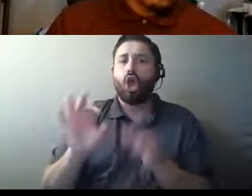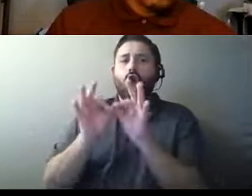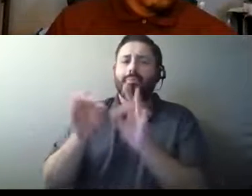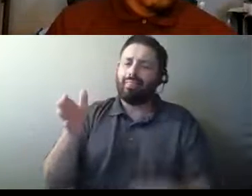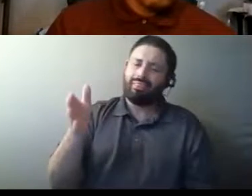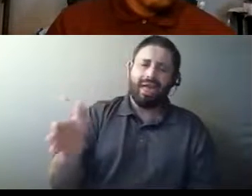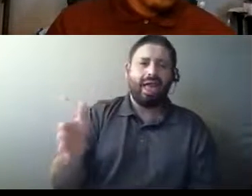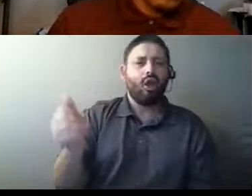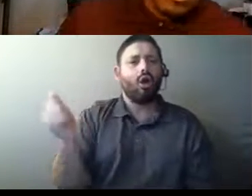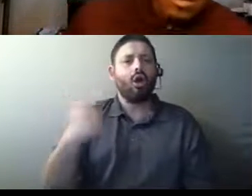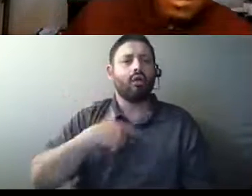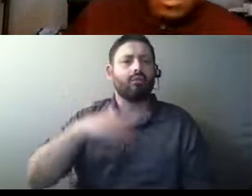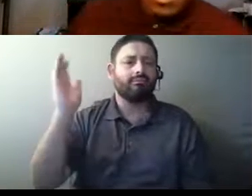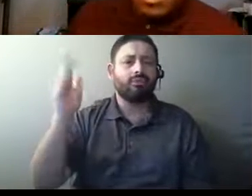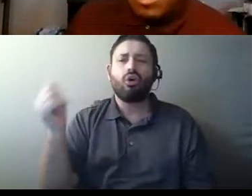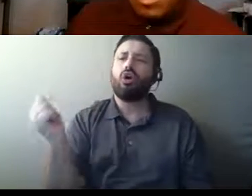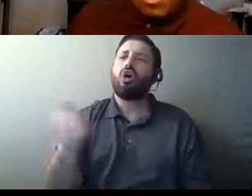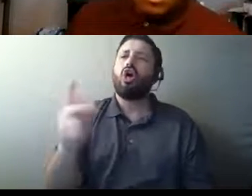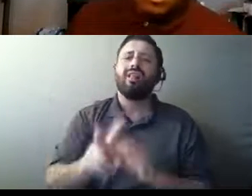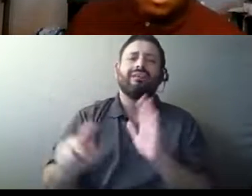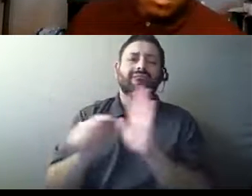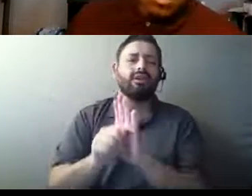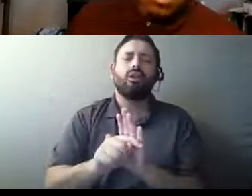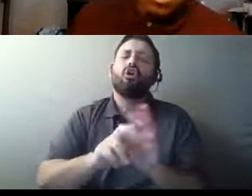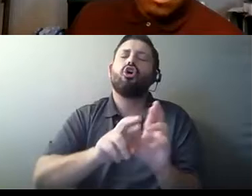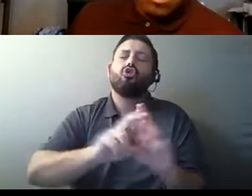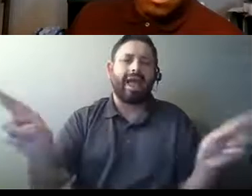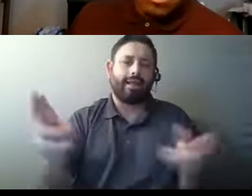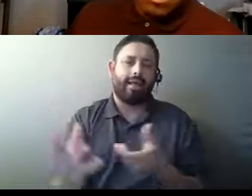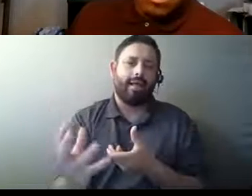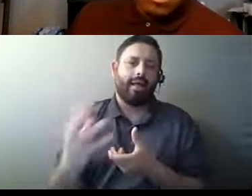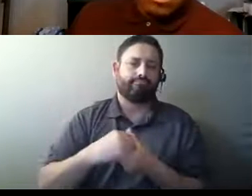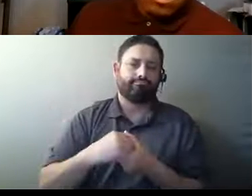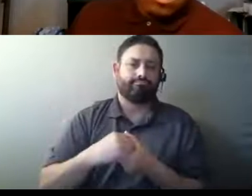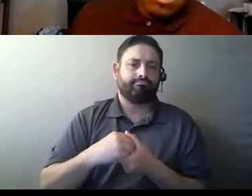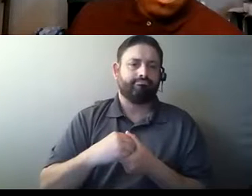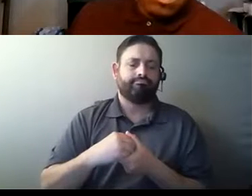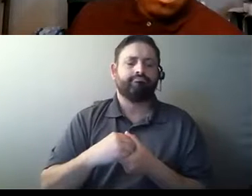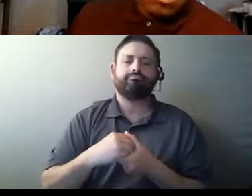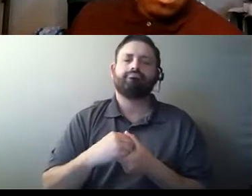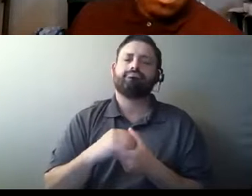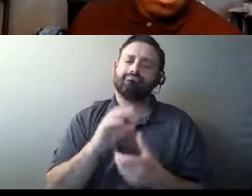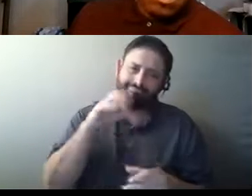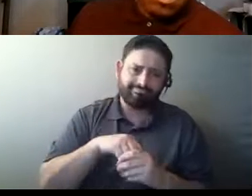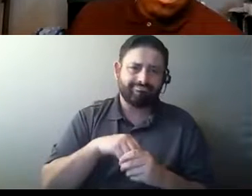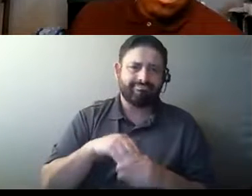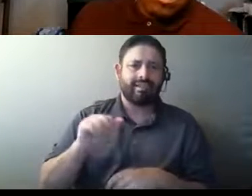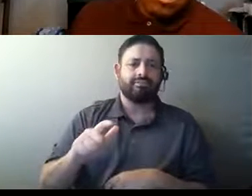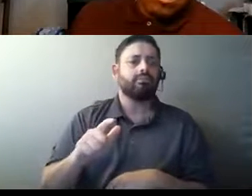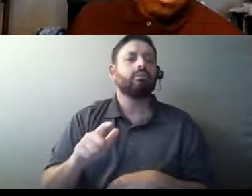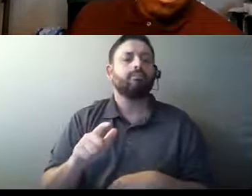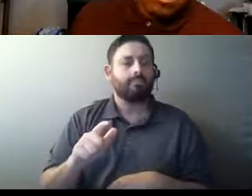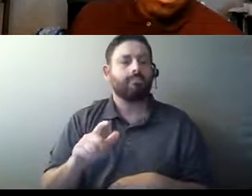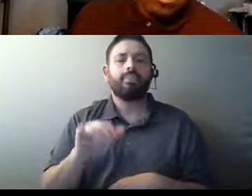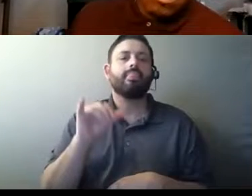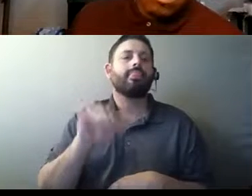on all the videos that I do for the community. They're already included wholeheartedly within everything that I do. So that